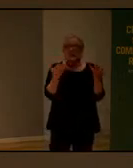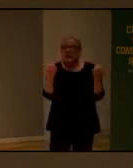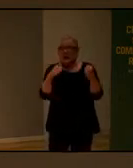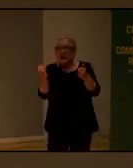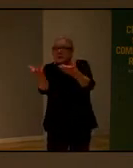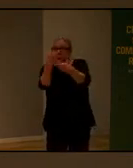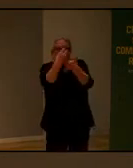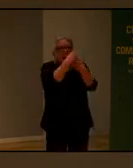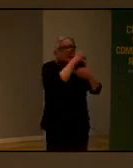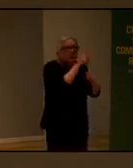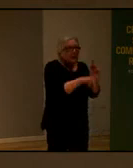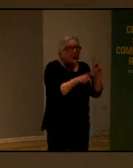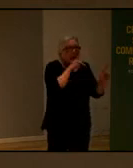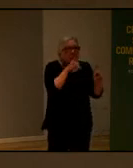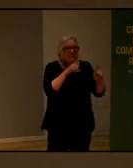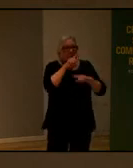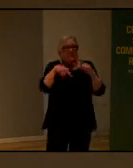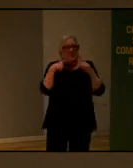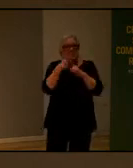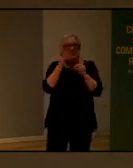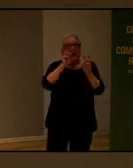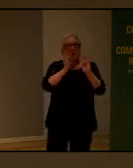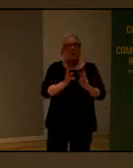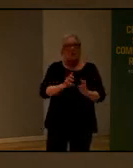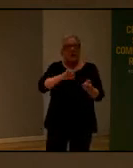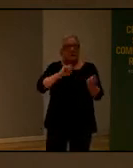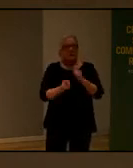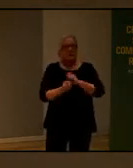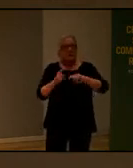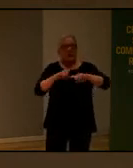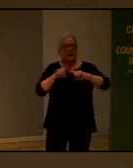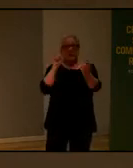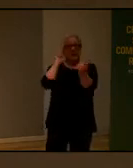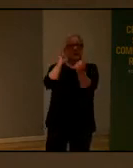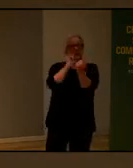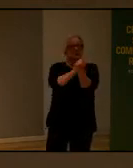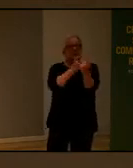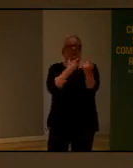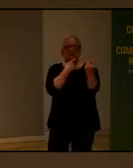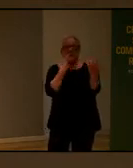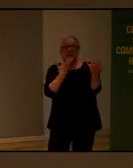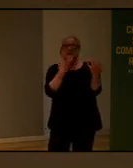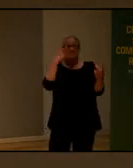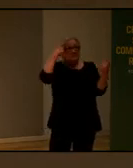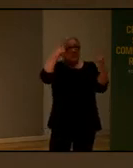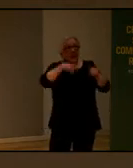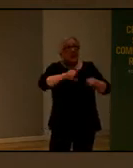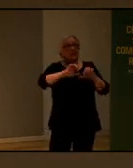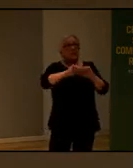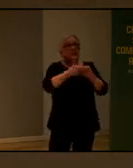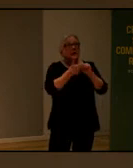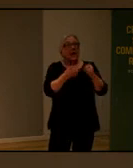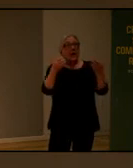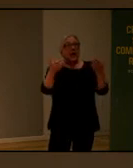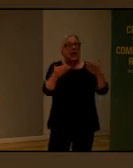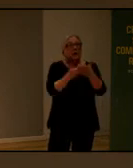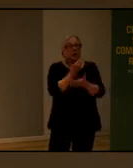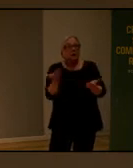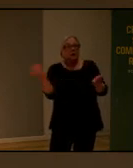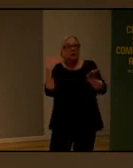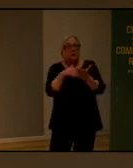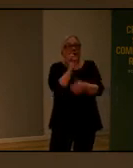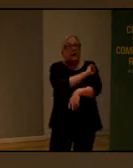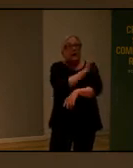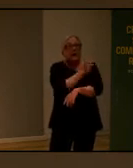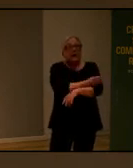around the words of climate change, but if I can meet with someone and we can agree on renewable energy, to me it doesn't matter if